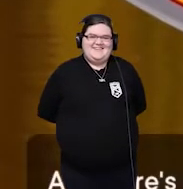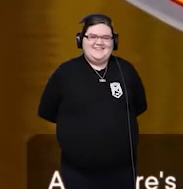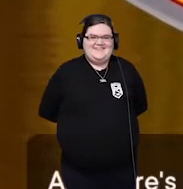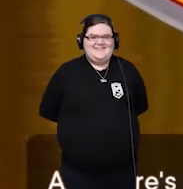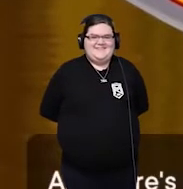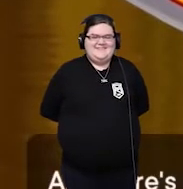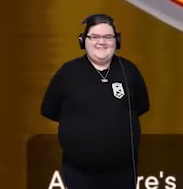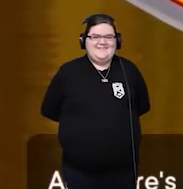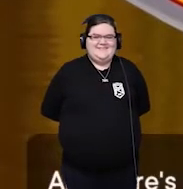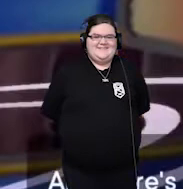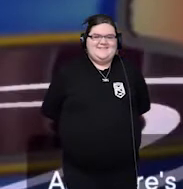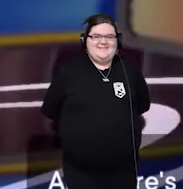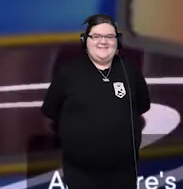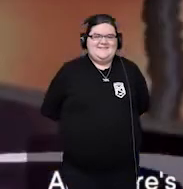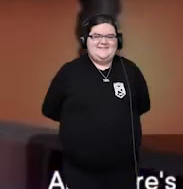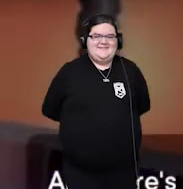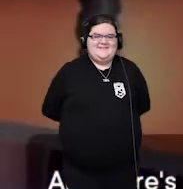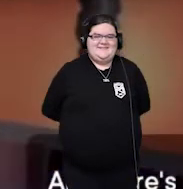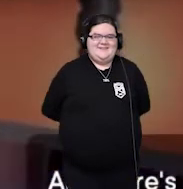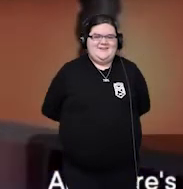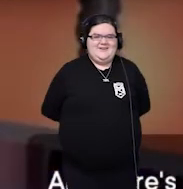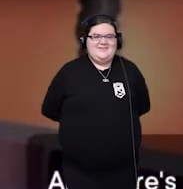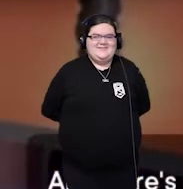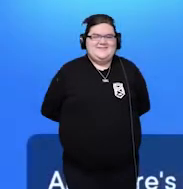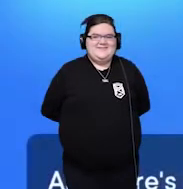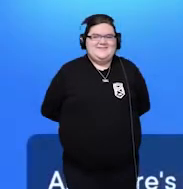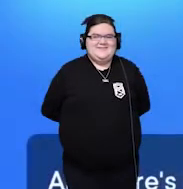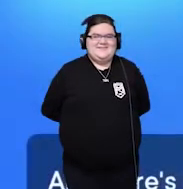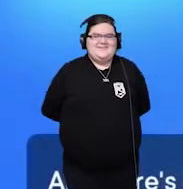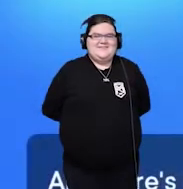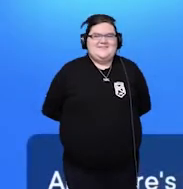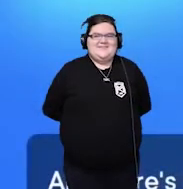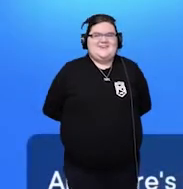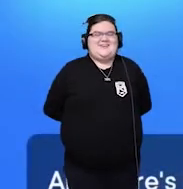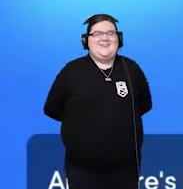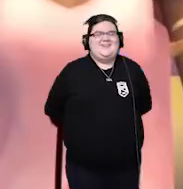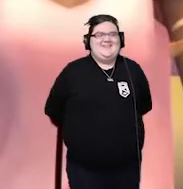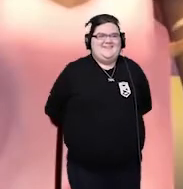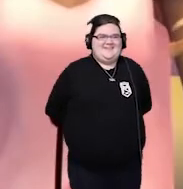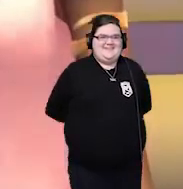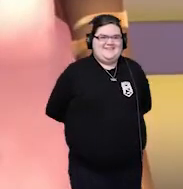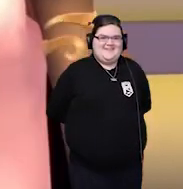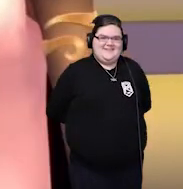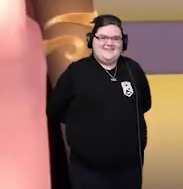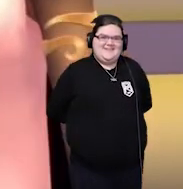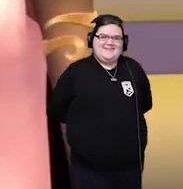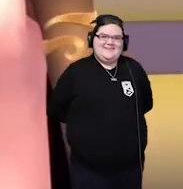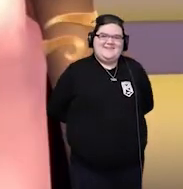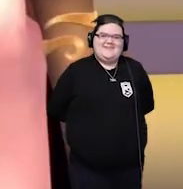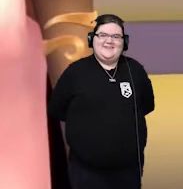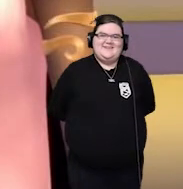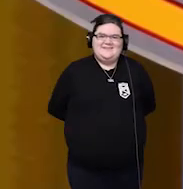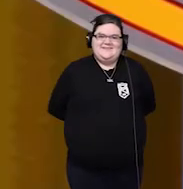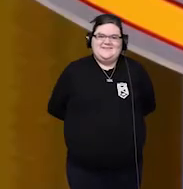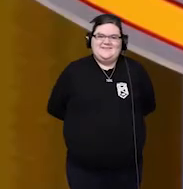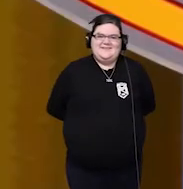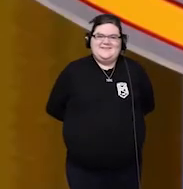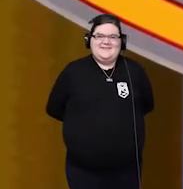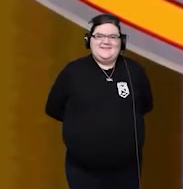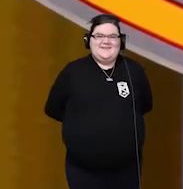Here's our second family, all set to snatch that jackpot. Fuck off. Fuck off. He's got swag,